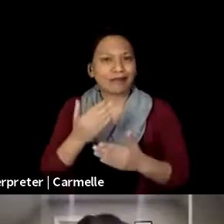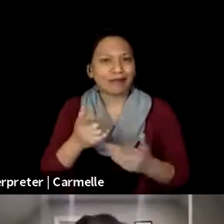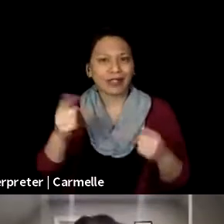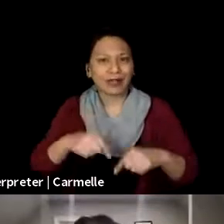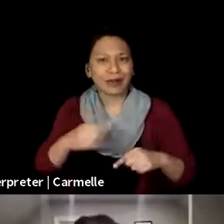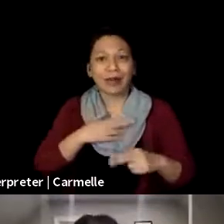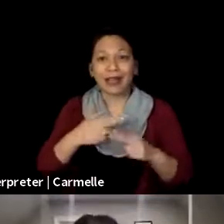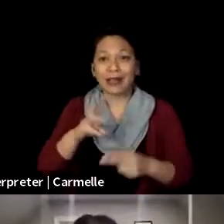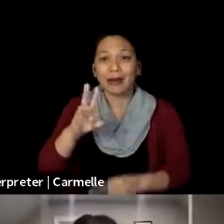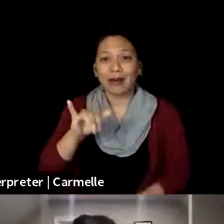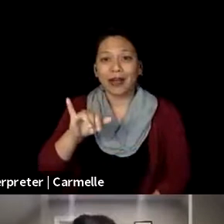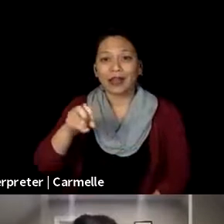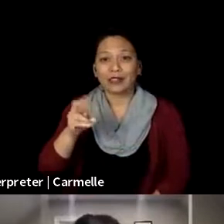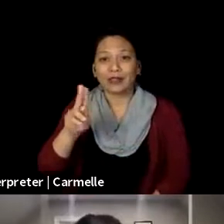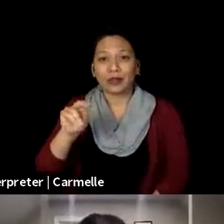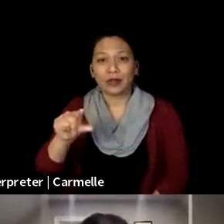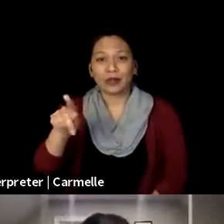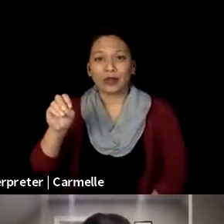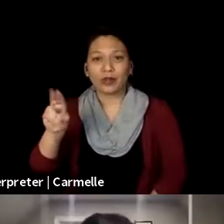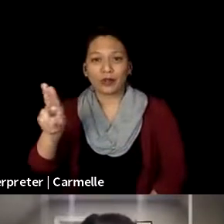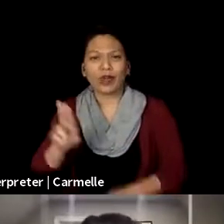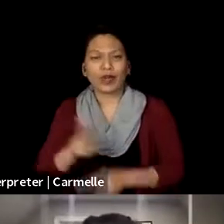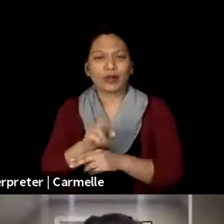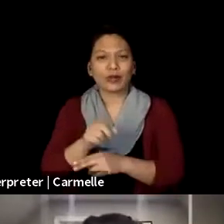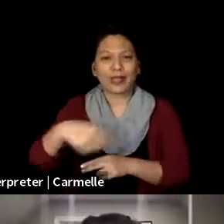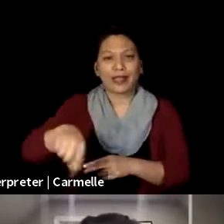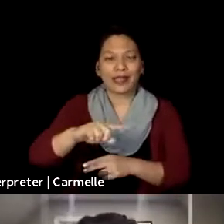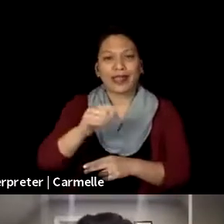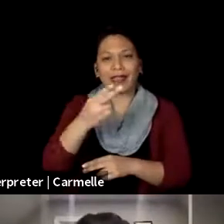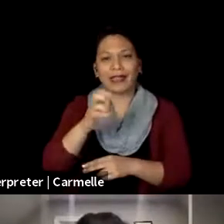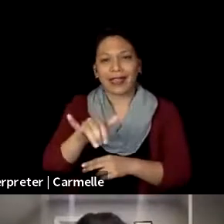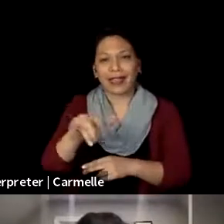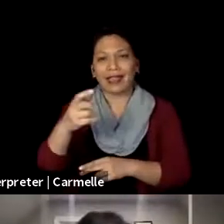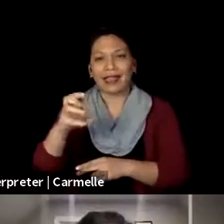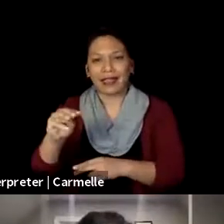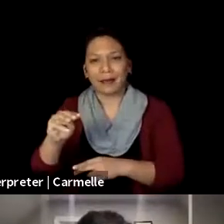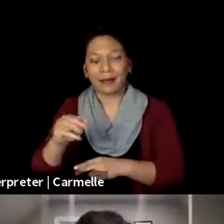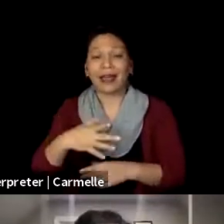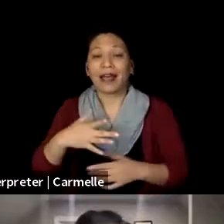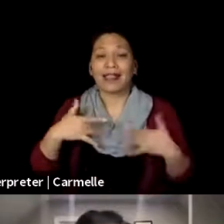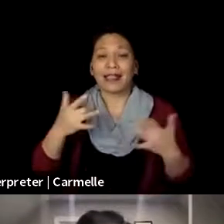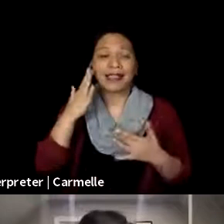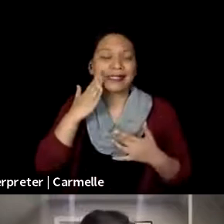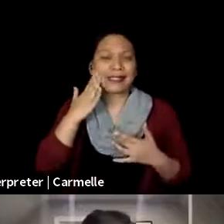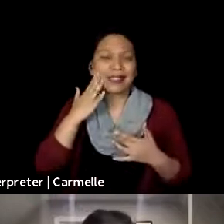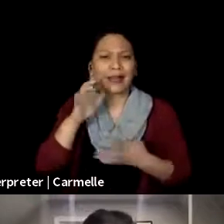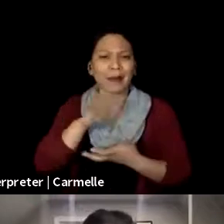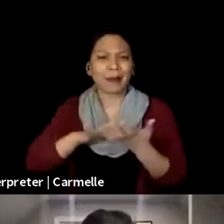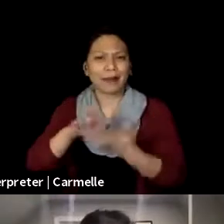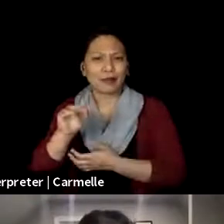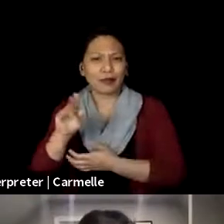Ku. My pronouns are they, them. And I am a light-skinned mixed race person